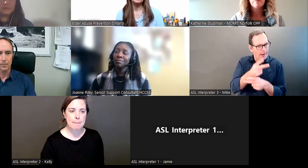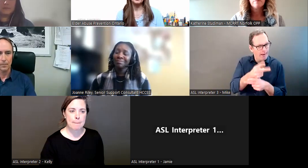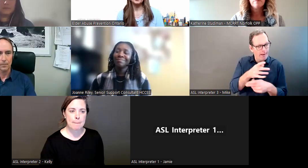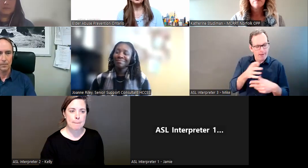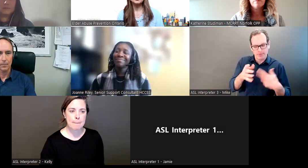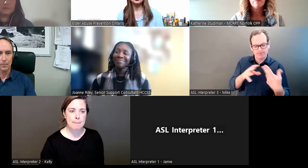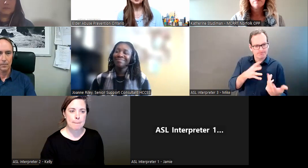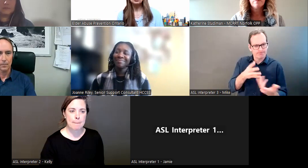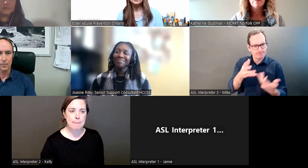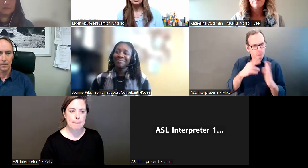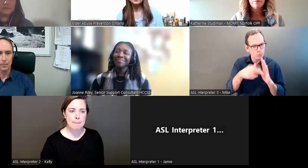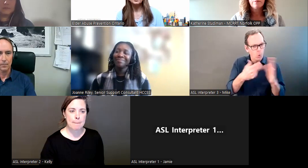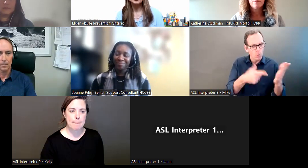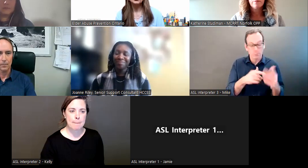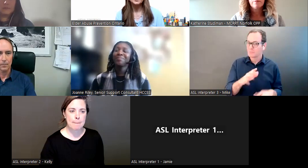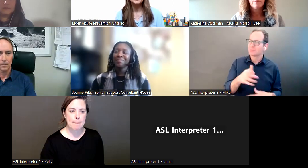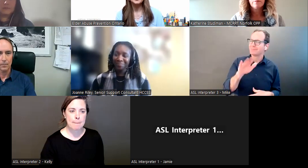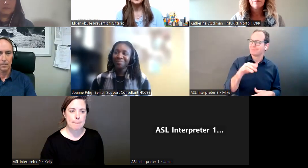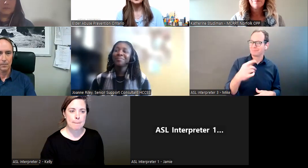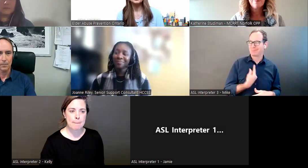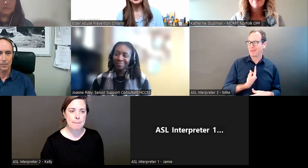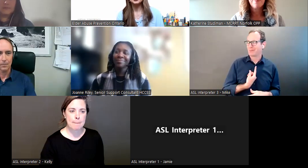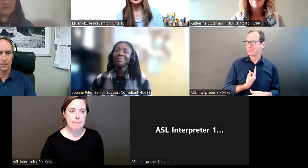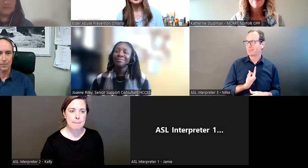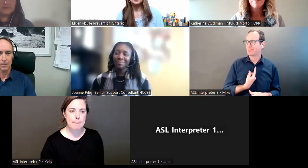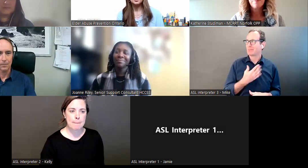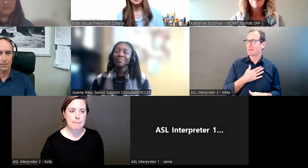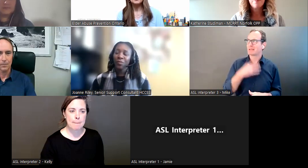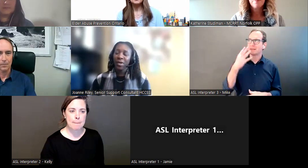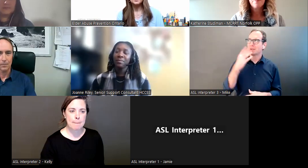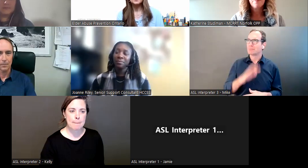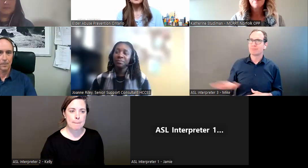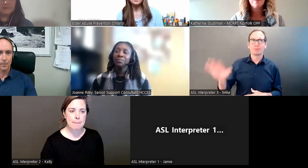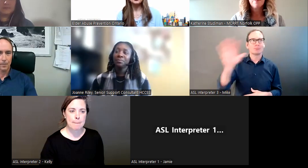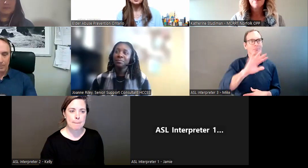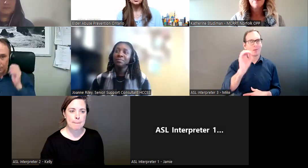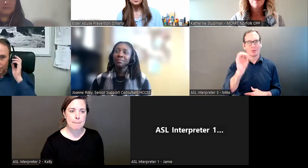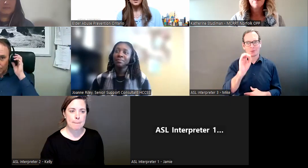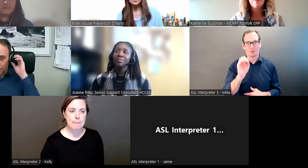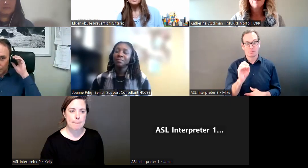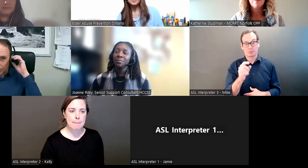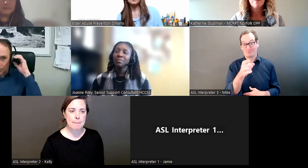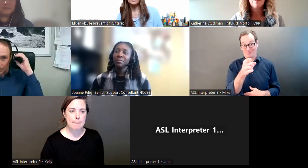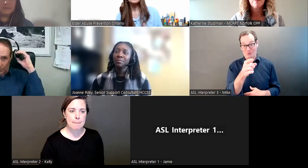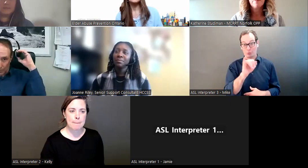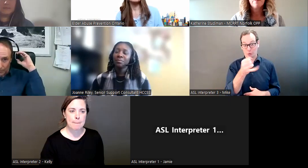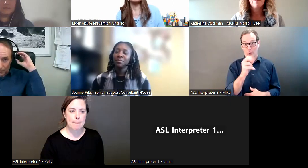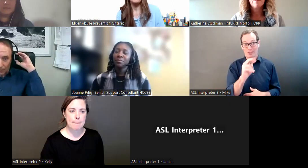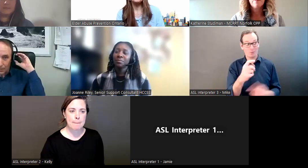in this field for many years, you're the only one that I know that has a dedicated position in this factor. So how does